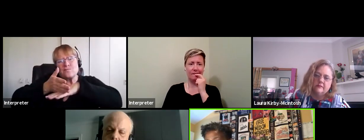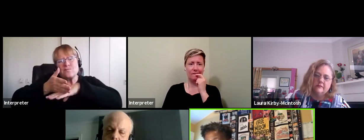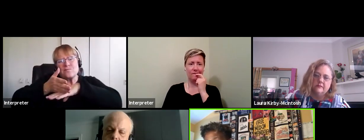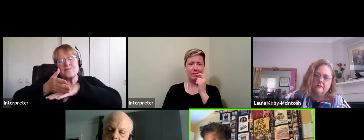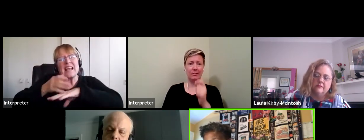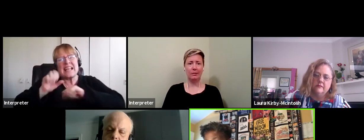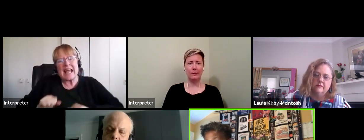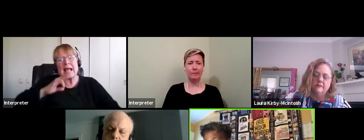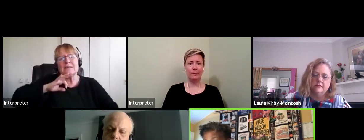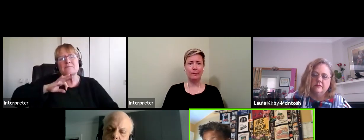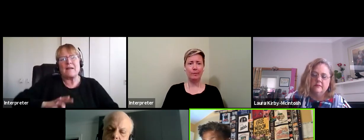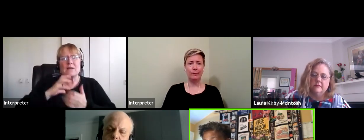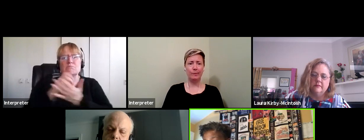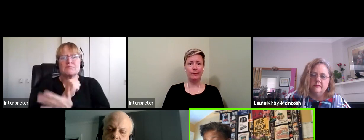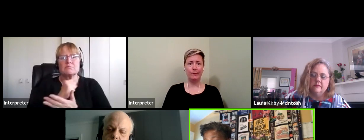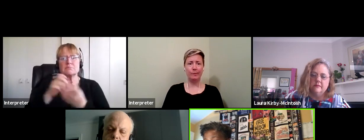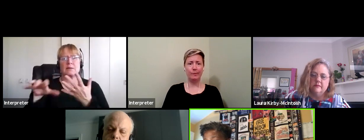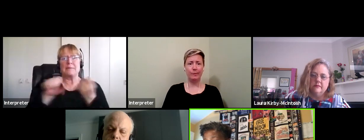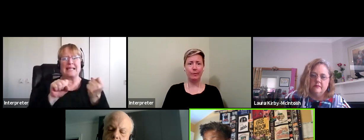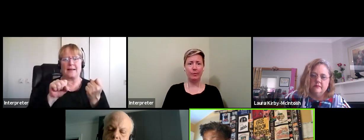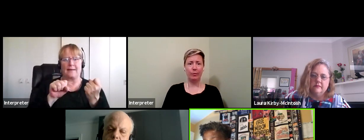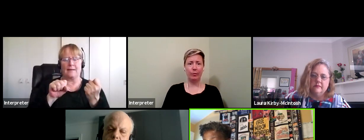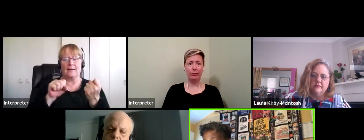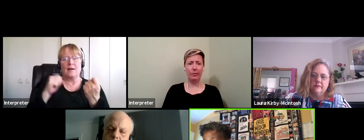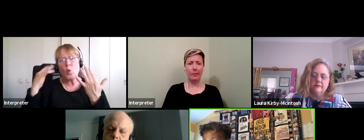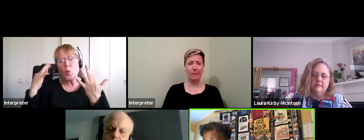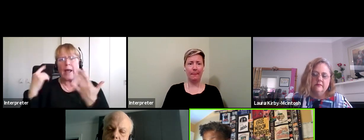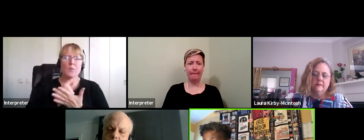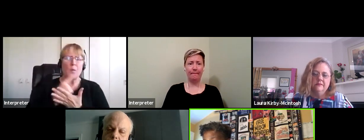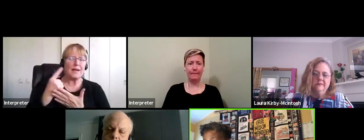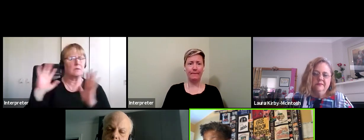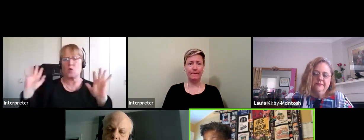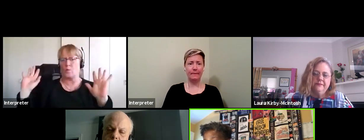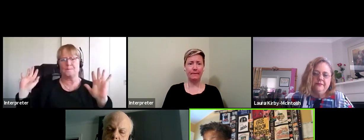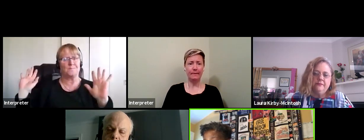obtain benefits immediately without a 1 week waiting period.